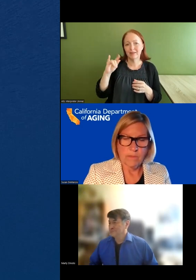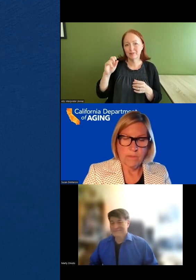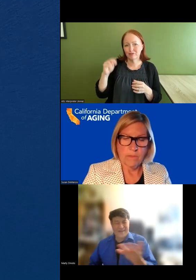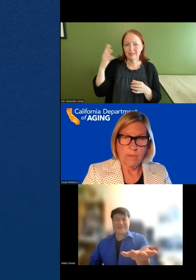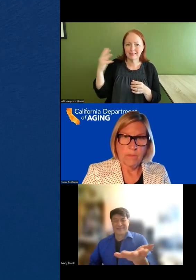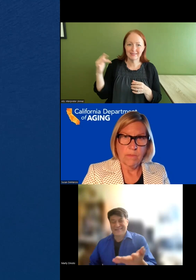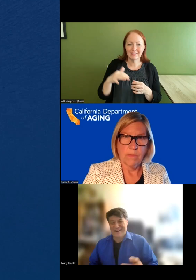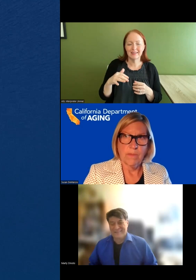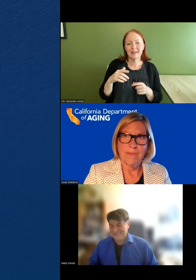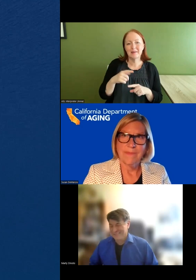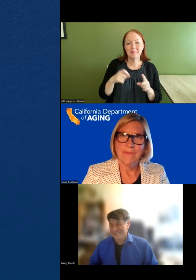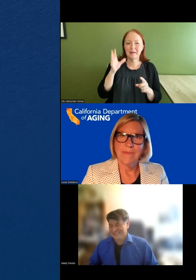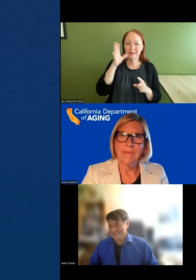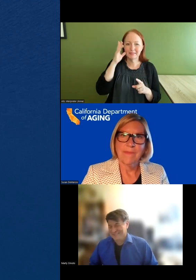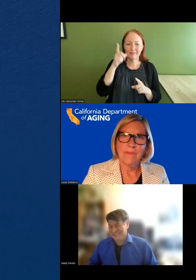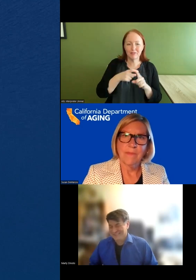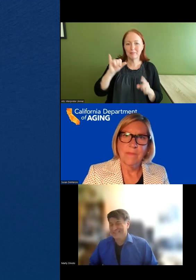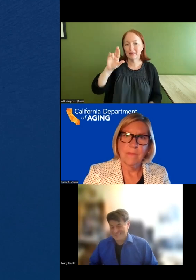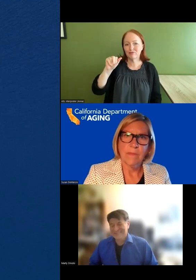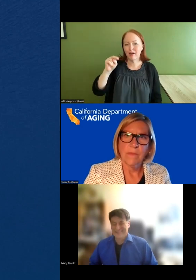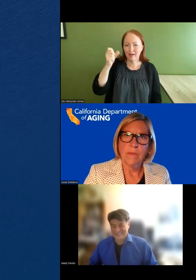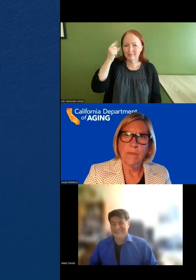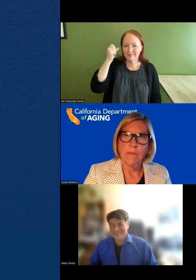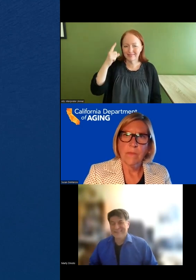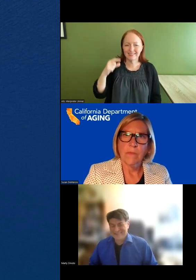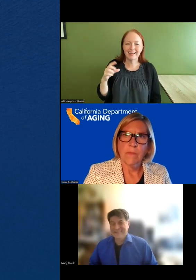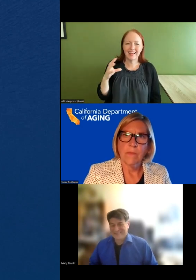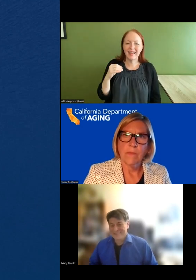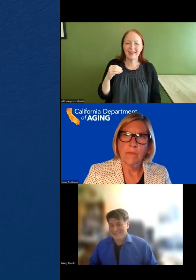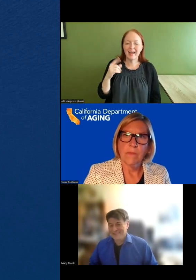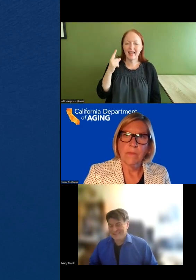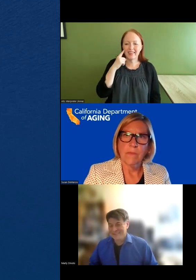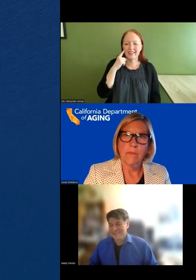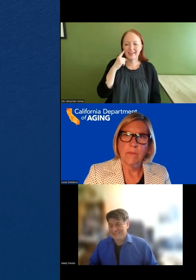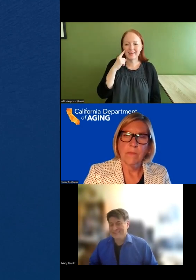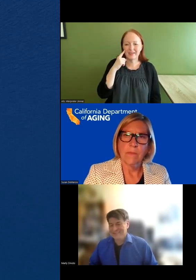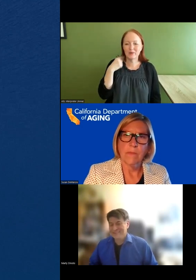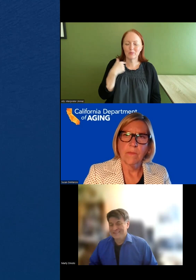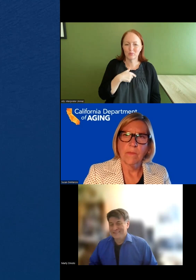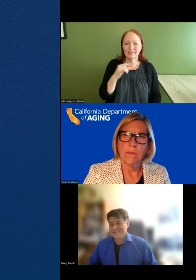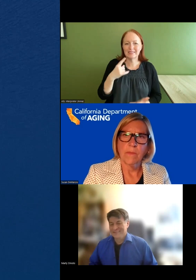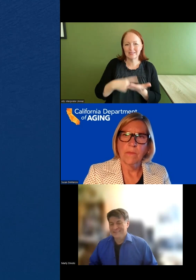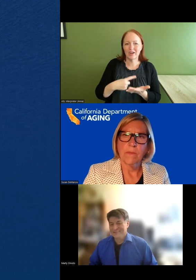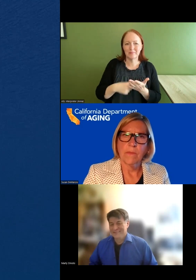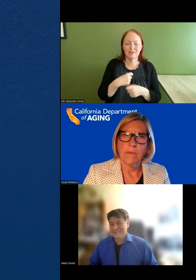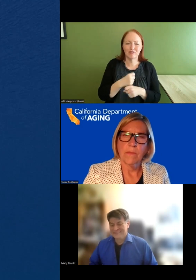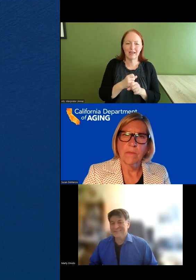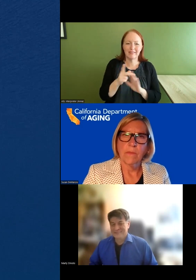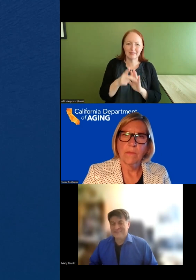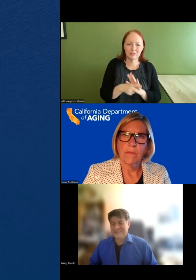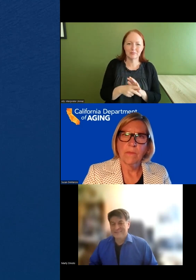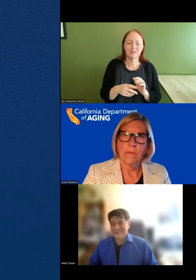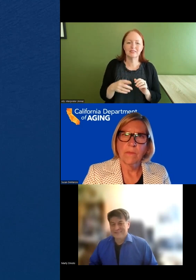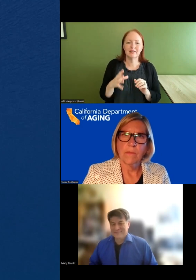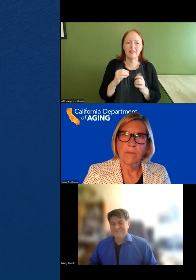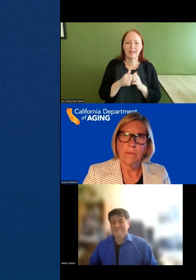parents are Iranian. So So I know. And I think that was something we did talk about in creating these principles. And